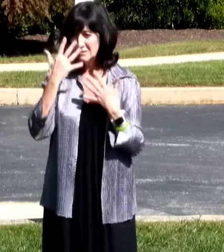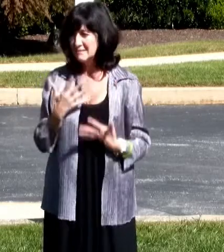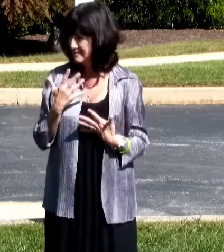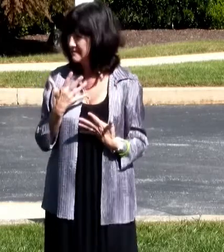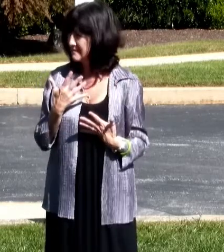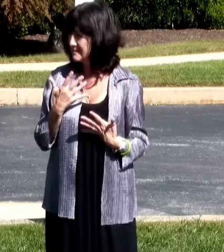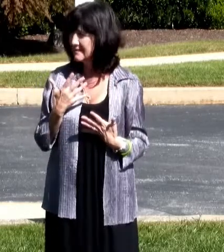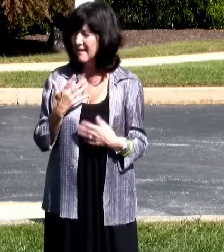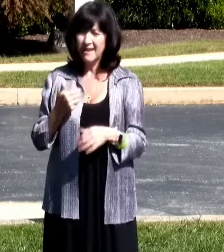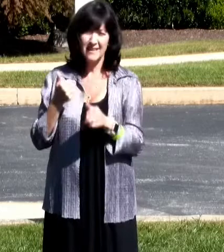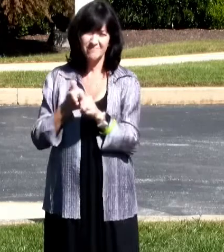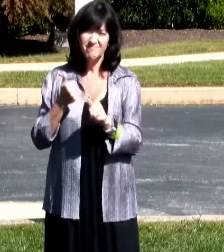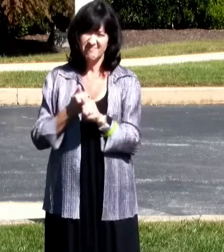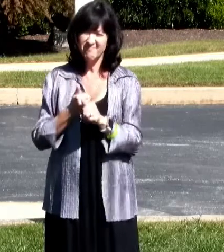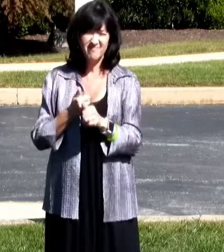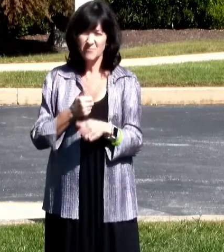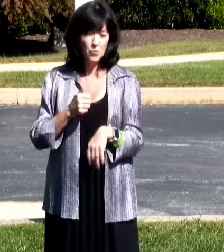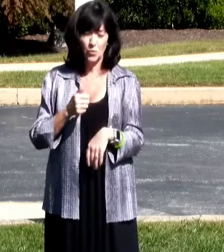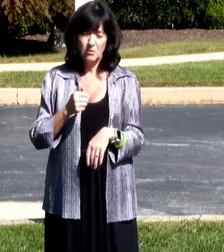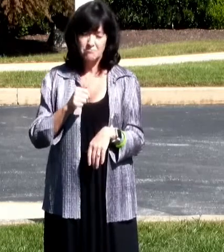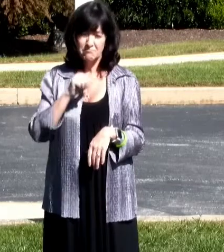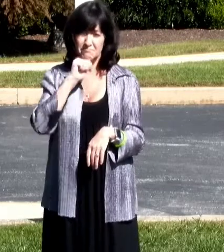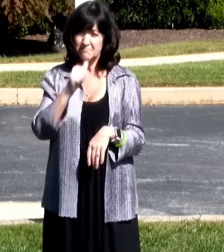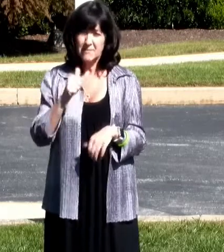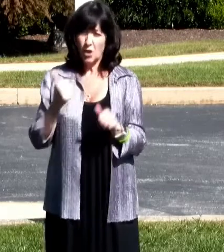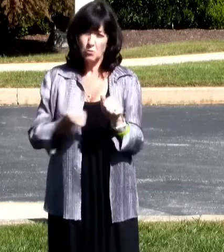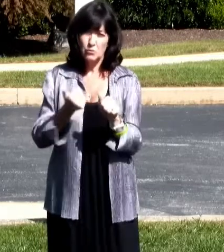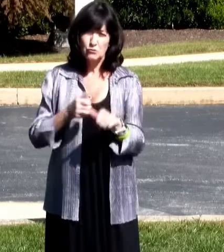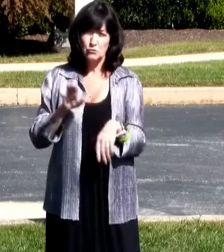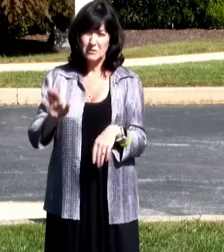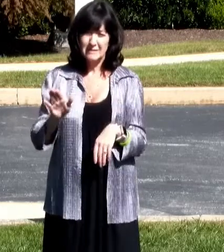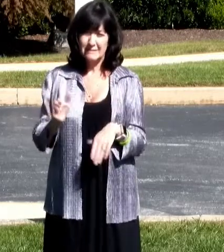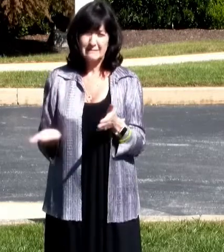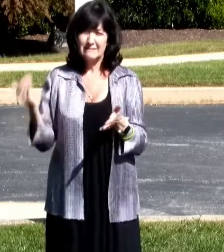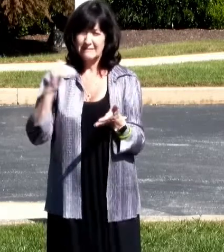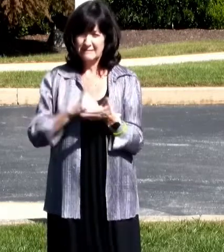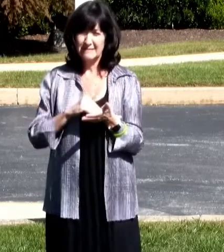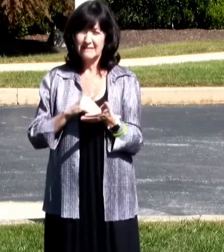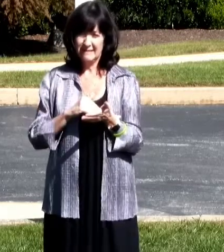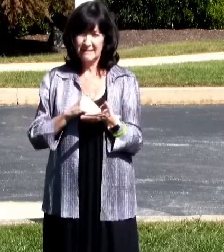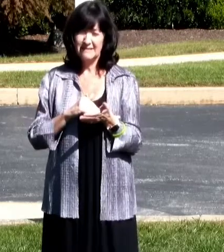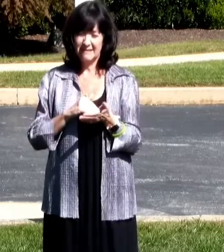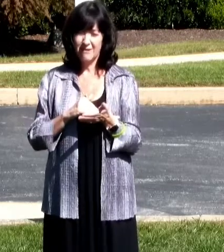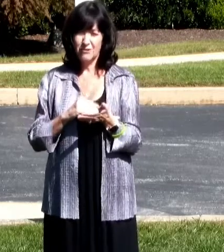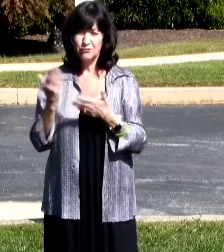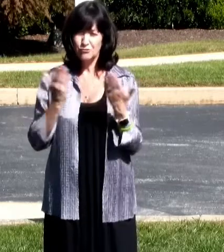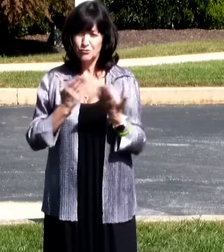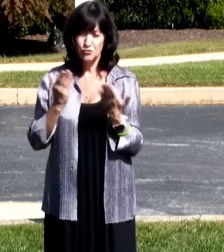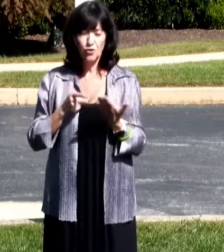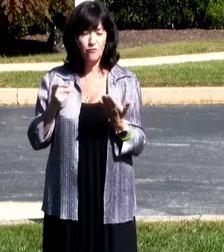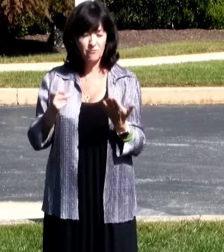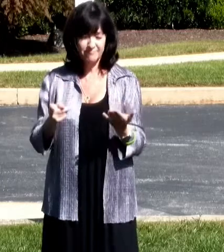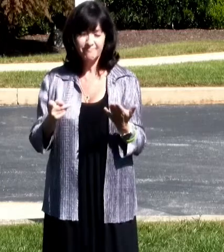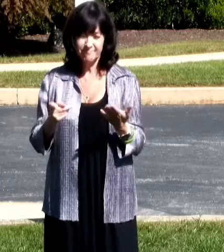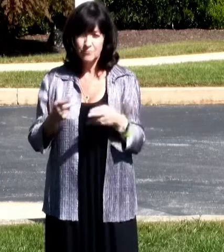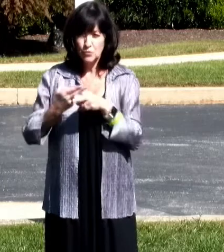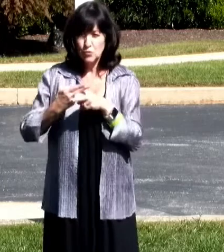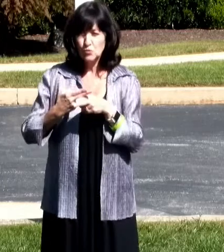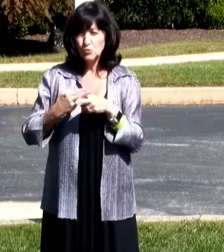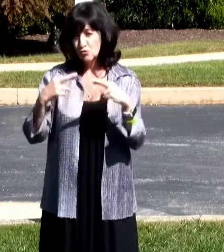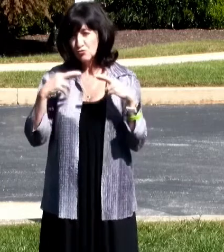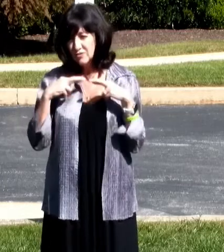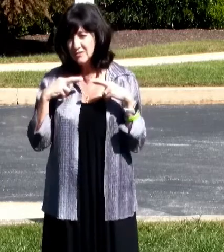seeking re-election. He is, I think, one of the best legislators there ever will be in Delaware. His commitment to policy and integrity